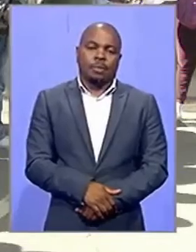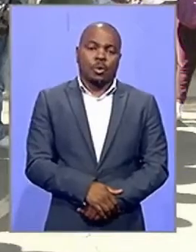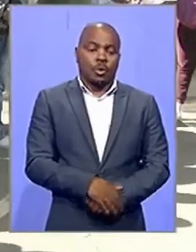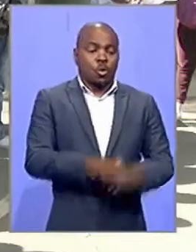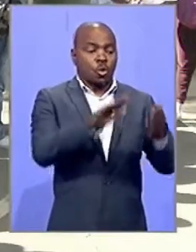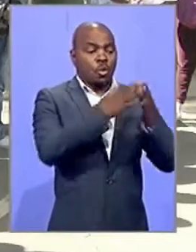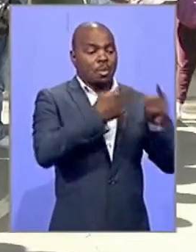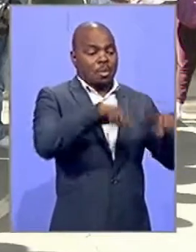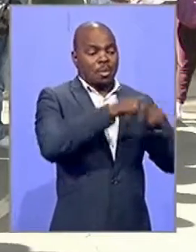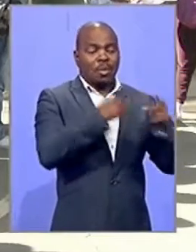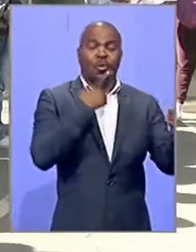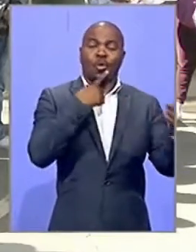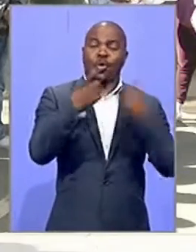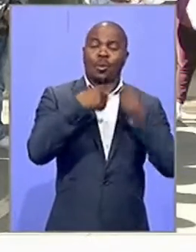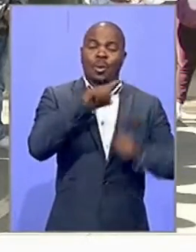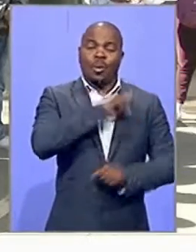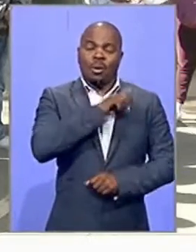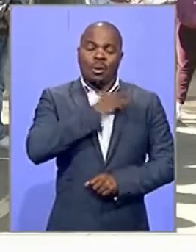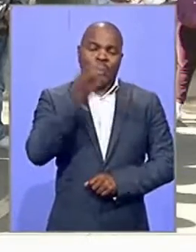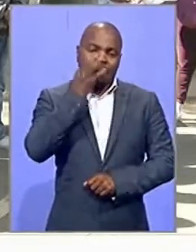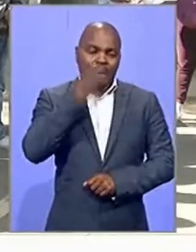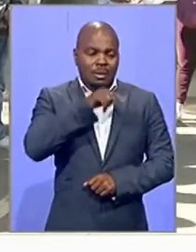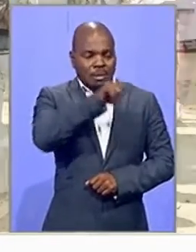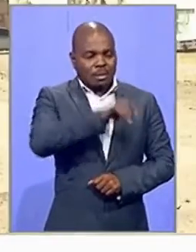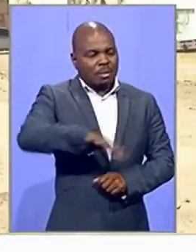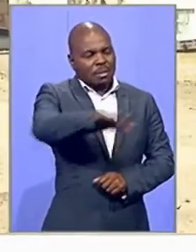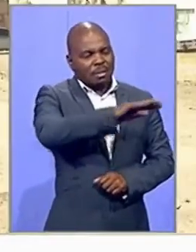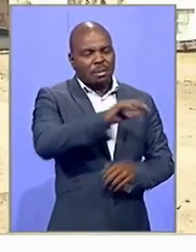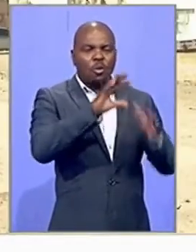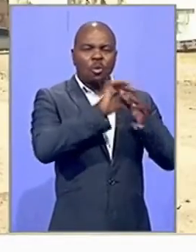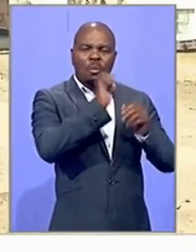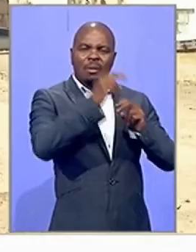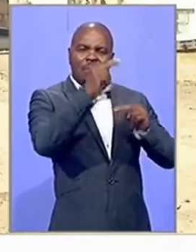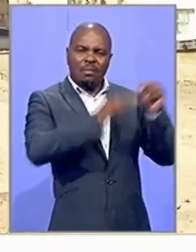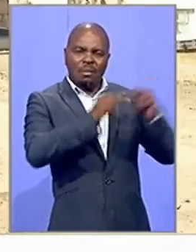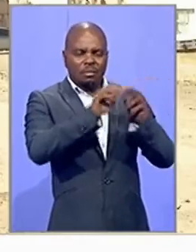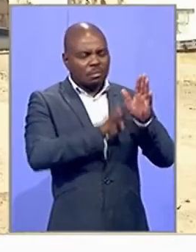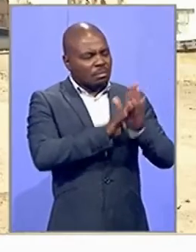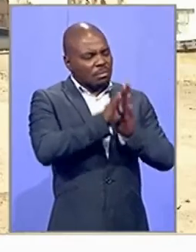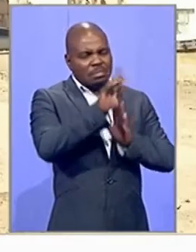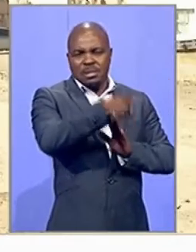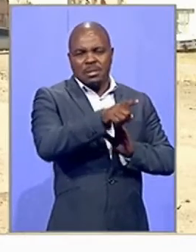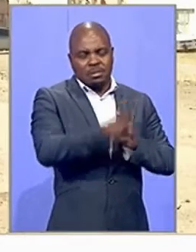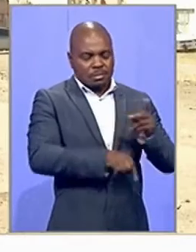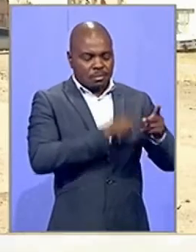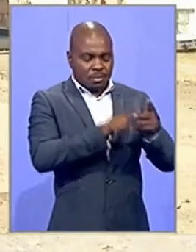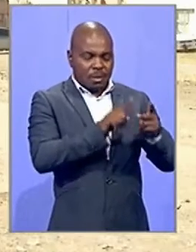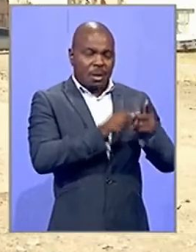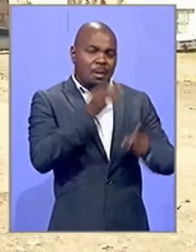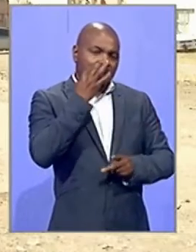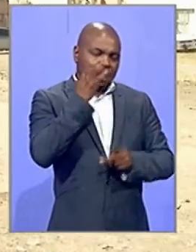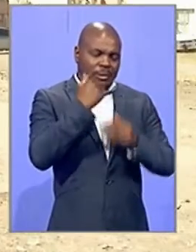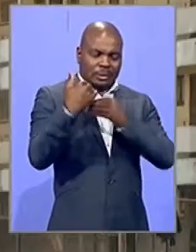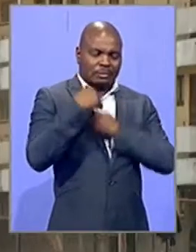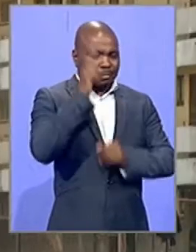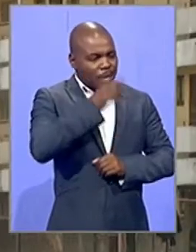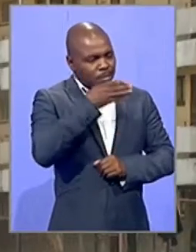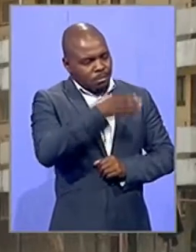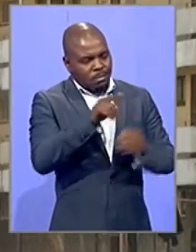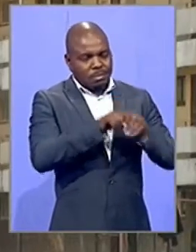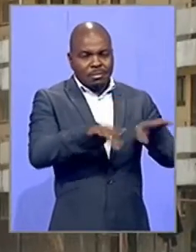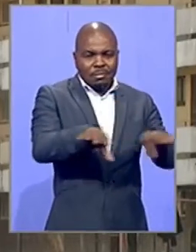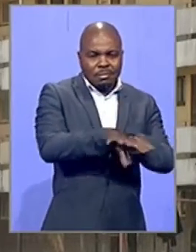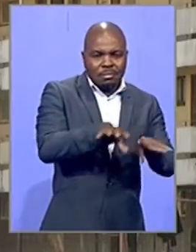Baahi bana ba tseka hore maemo a moo ba dulang teng a ntlafatswe, ba tseka hore ho be le polokeho,